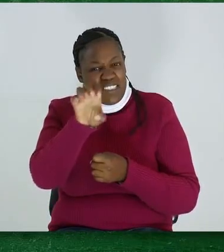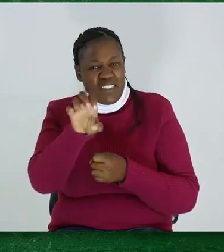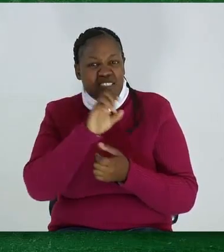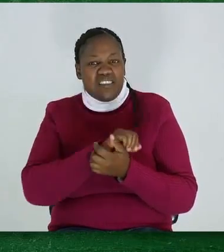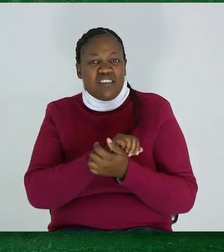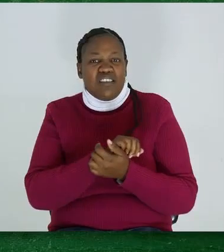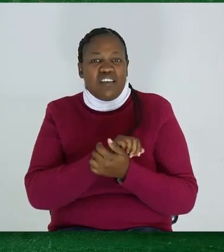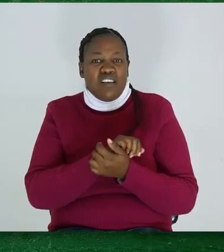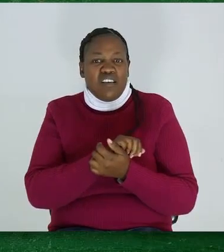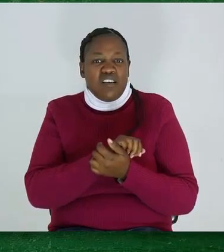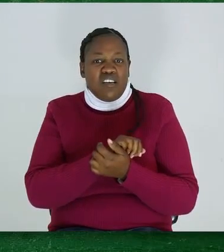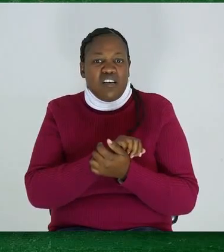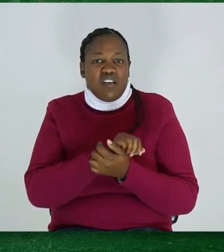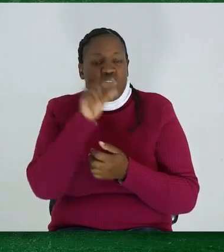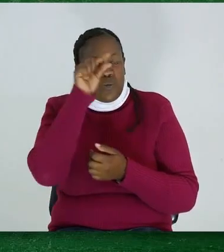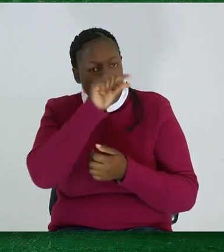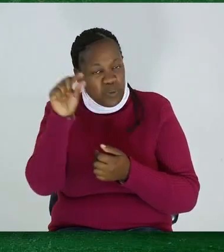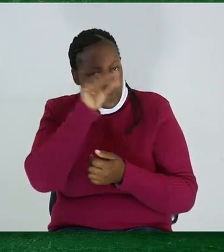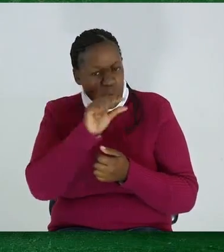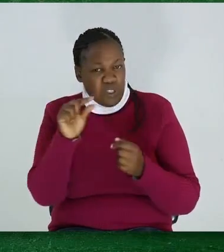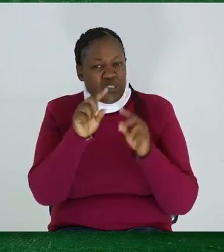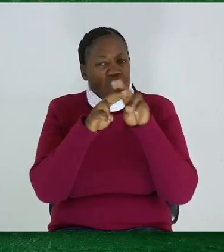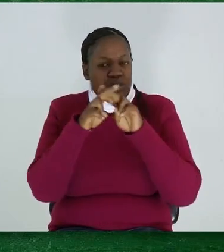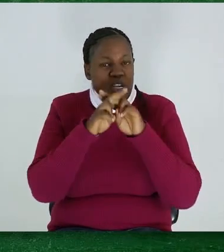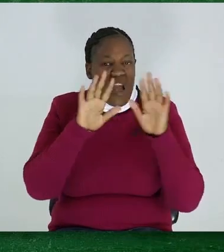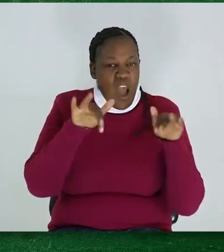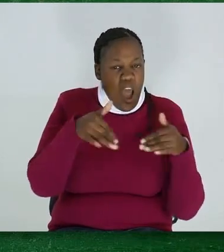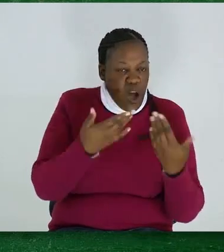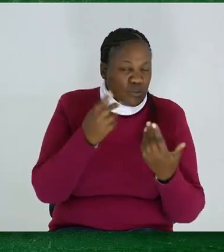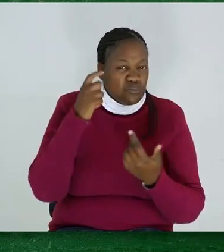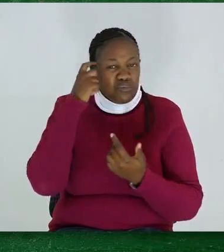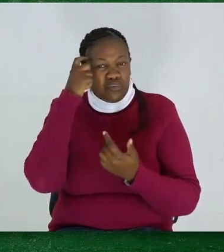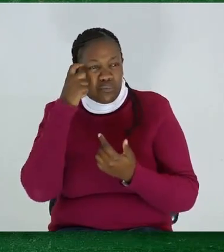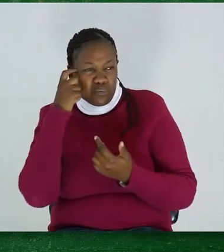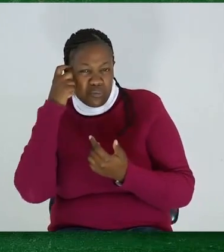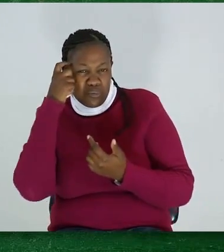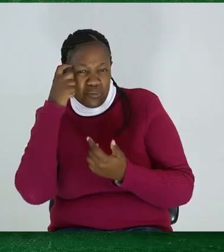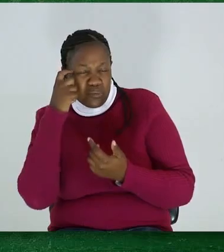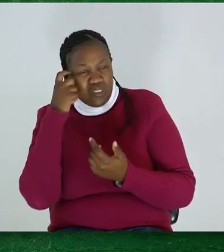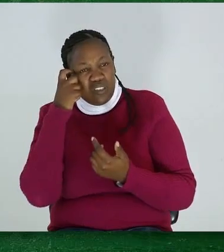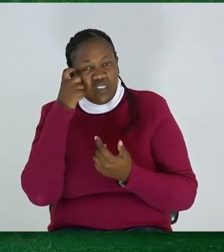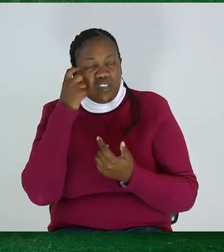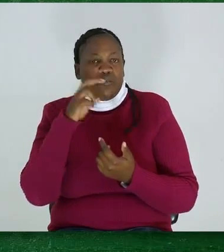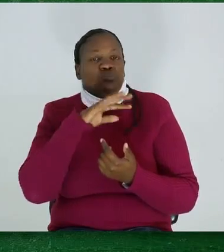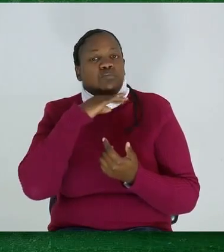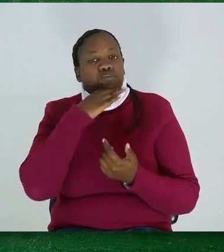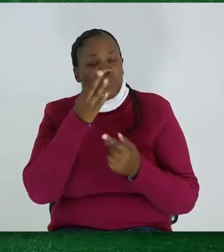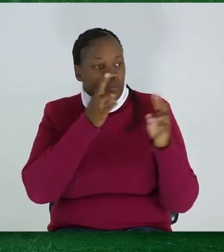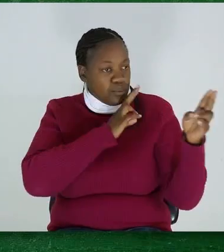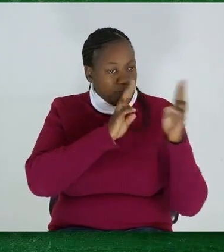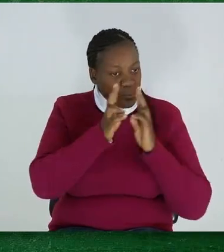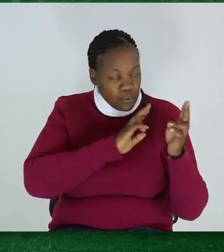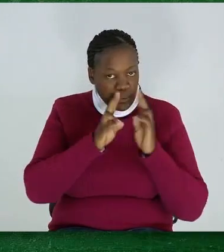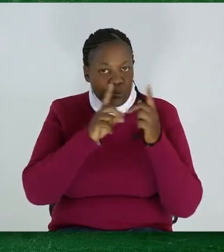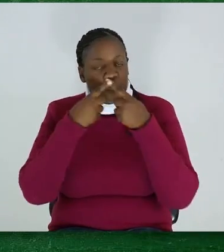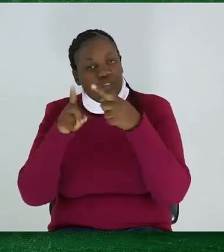about the form of writing the author uses to tell the story, such as imagery, or stories rich in narration or